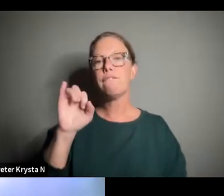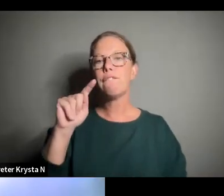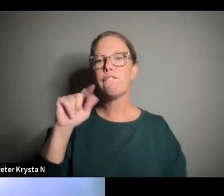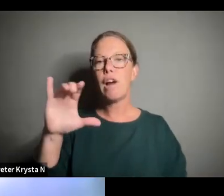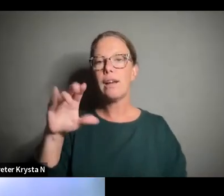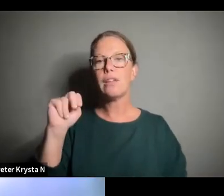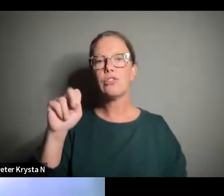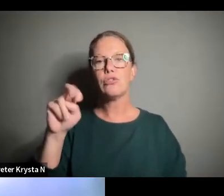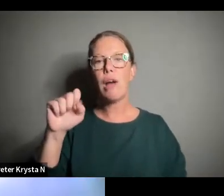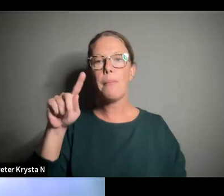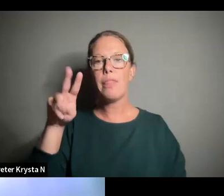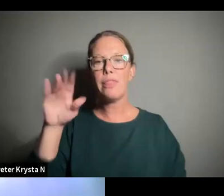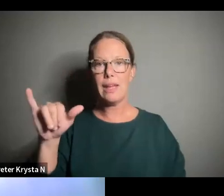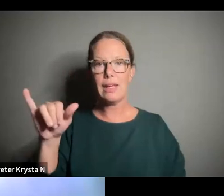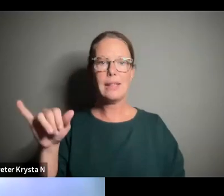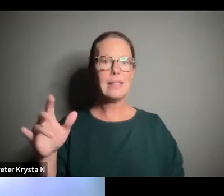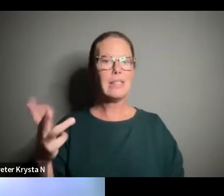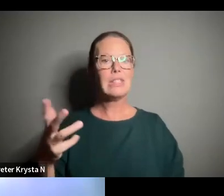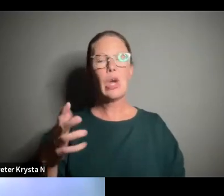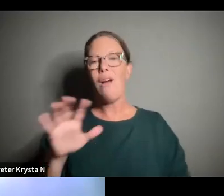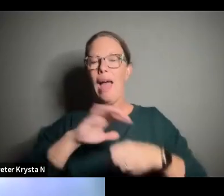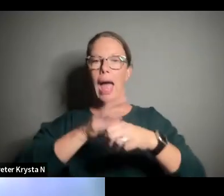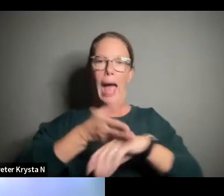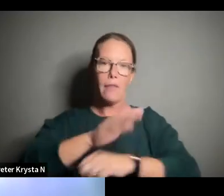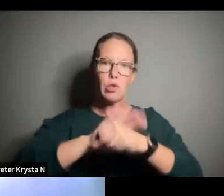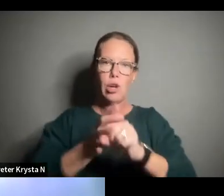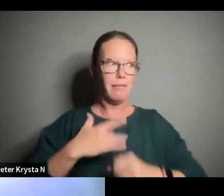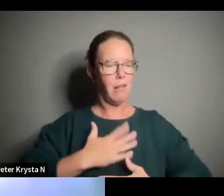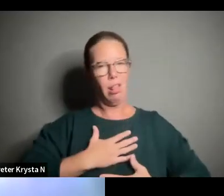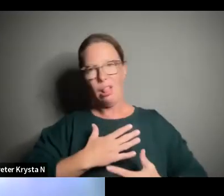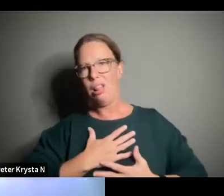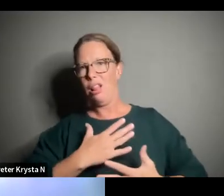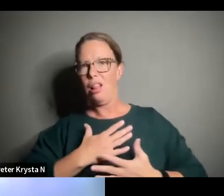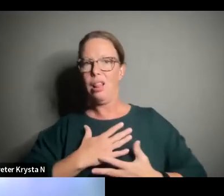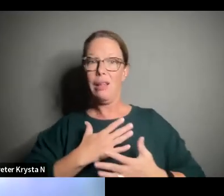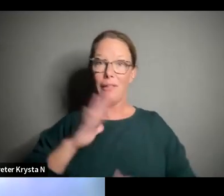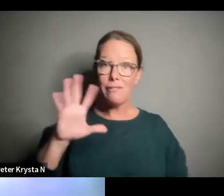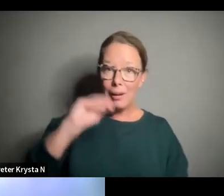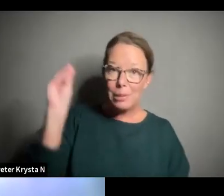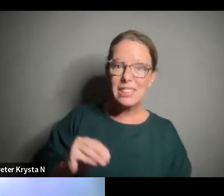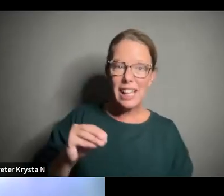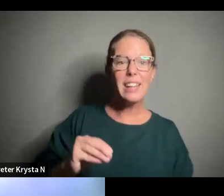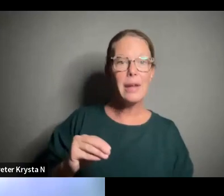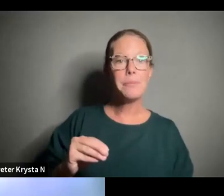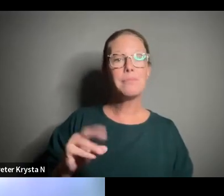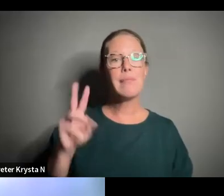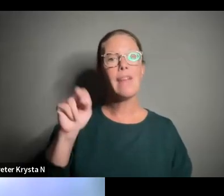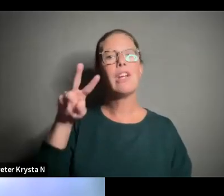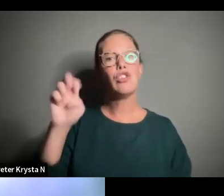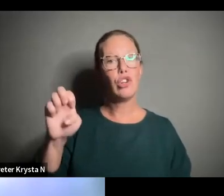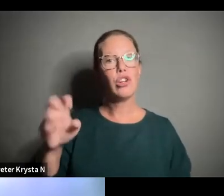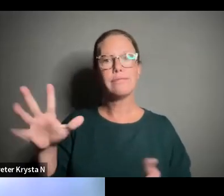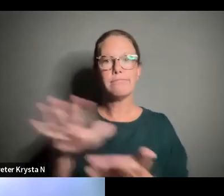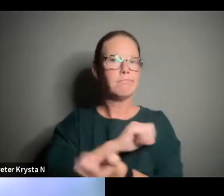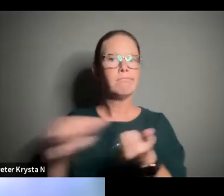of this breathlessness after COVID. So people are short of breath. And for a subgroup, about 5% of those patients, they have a nerve that no longer